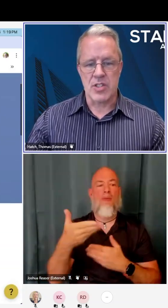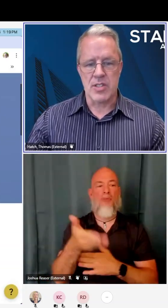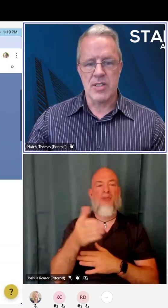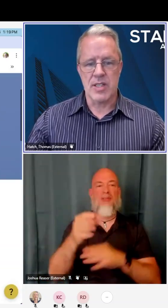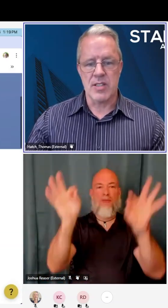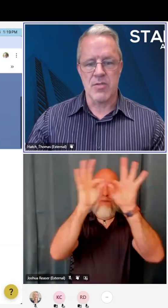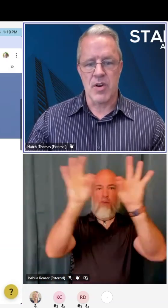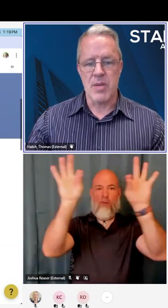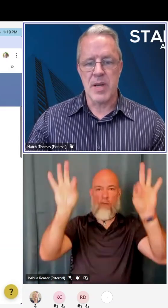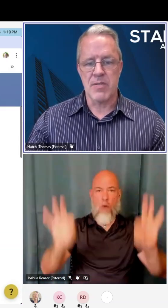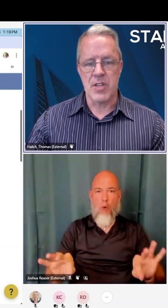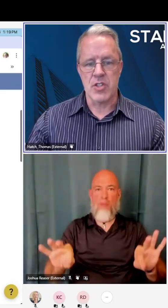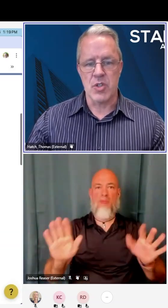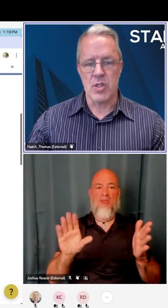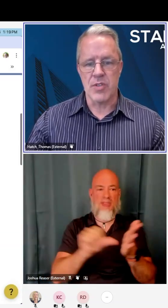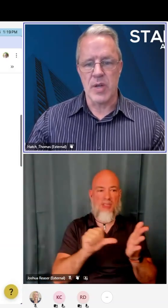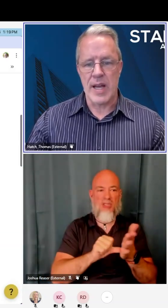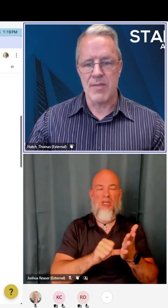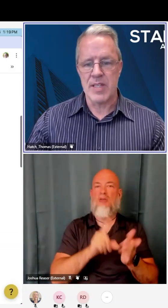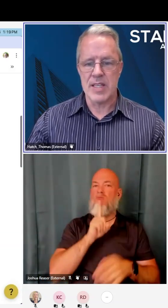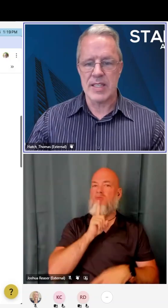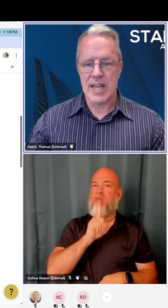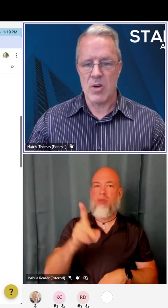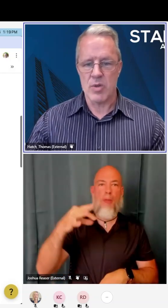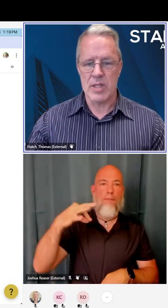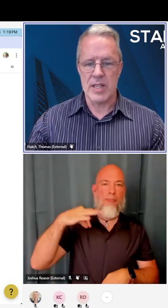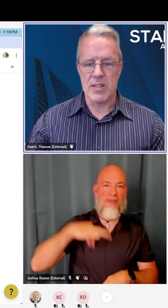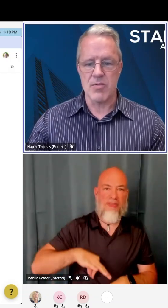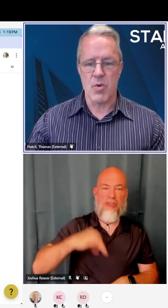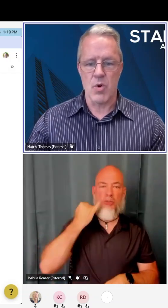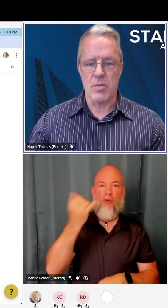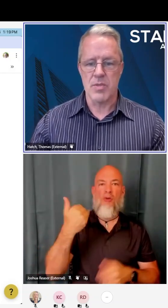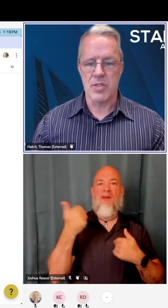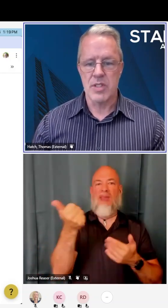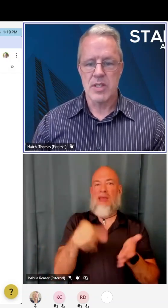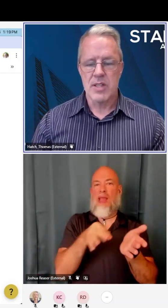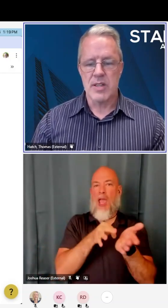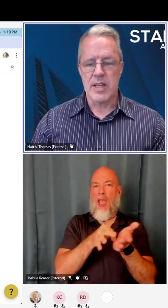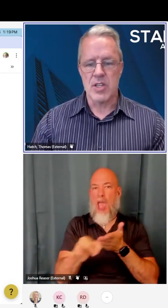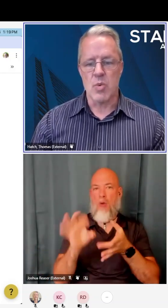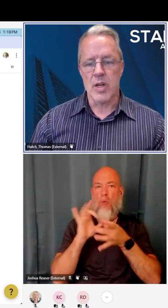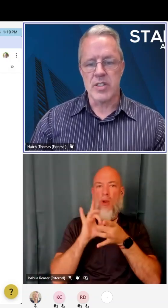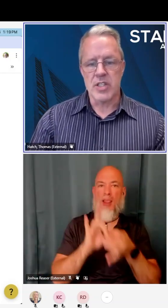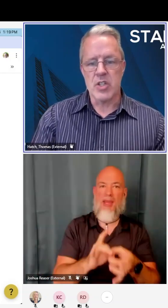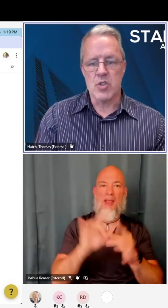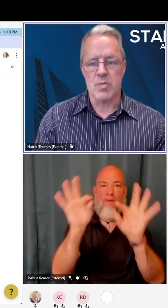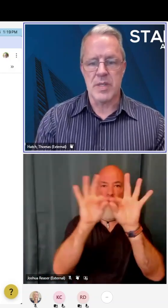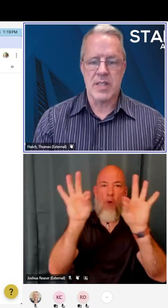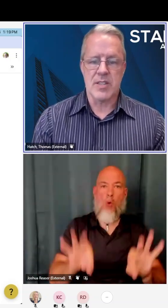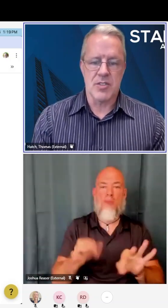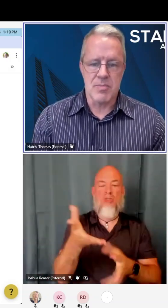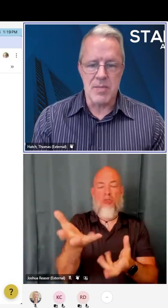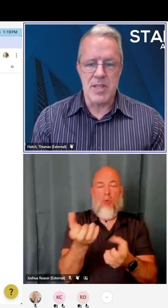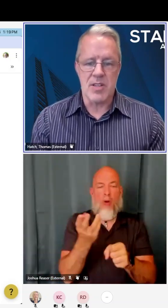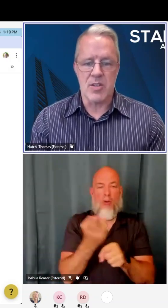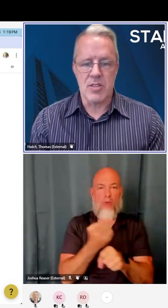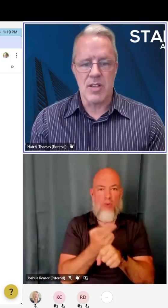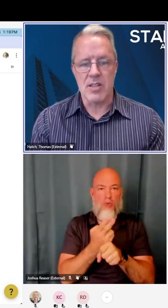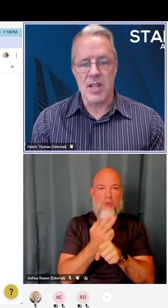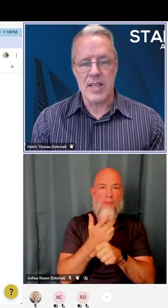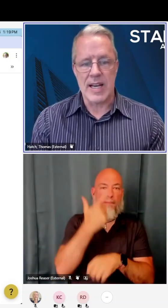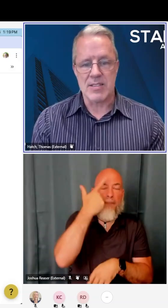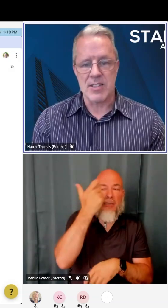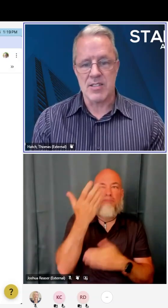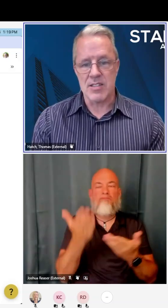forms section is very beneficial if you have any account-related forms that you want to use because maybe